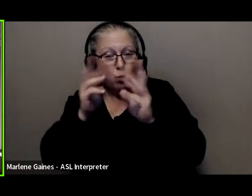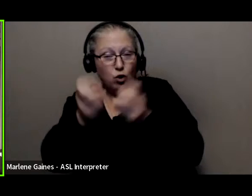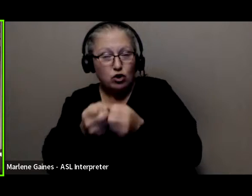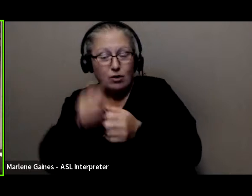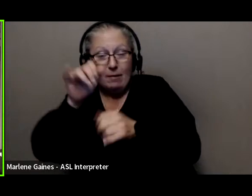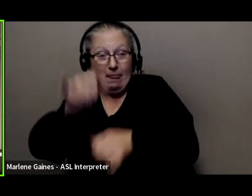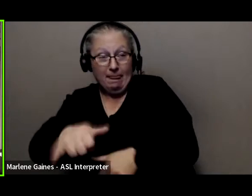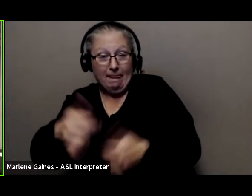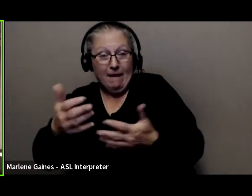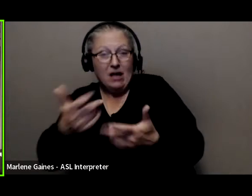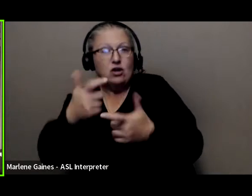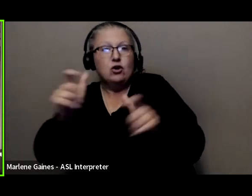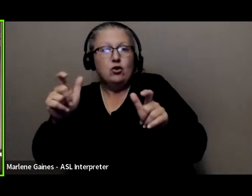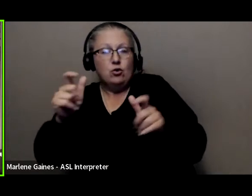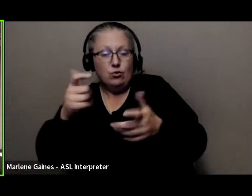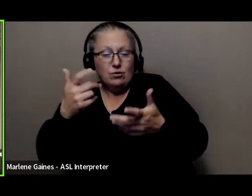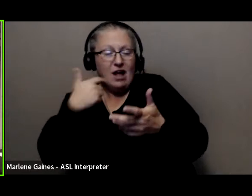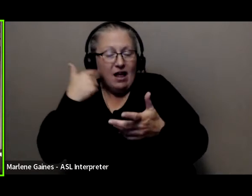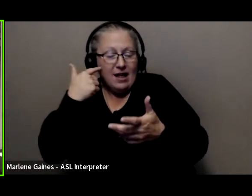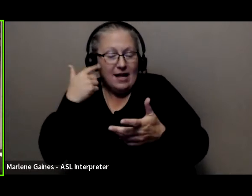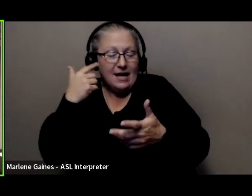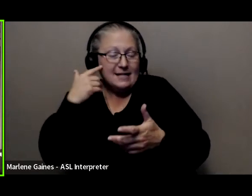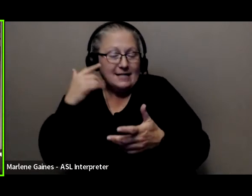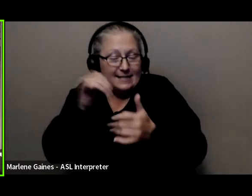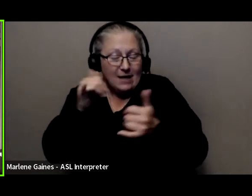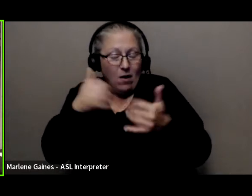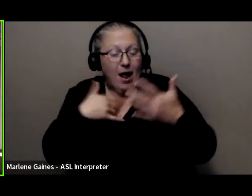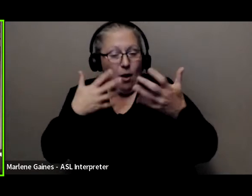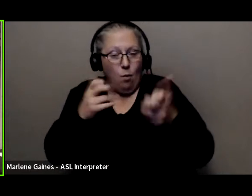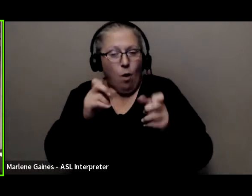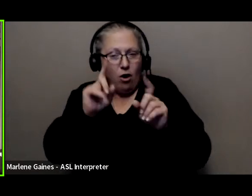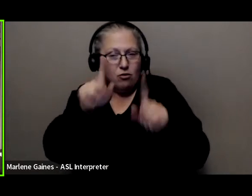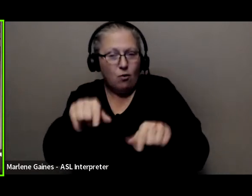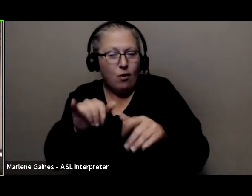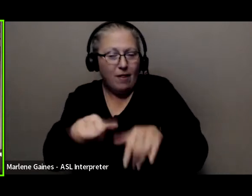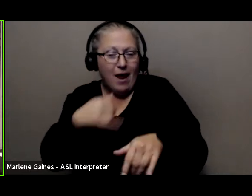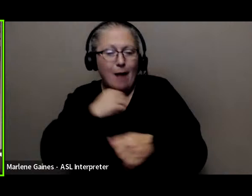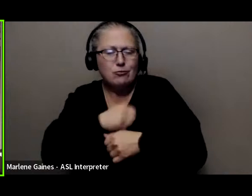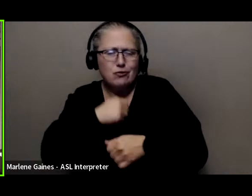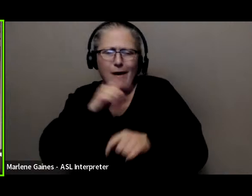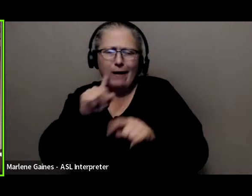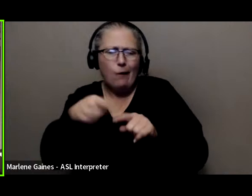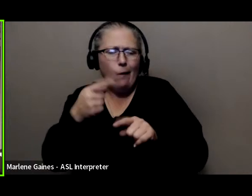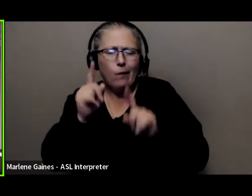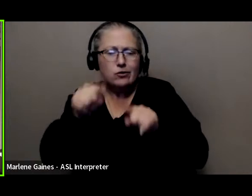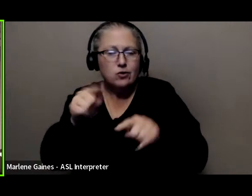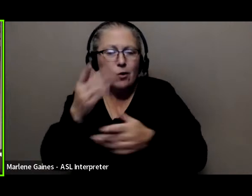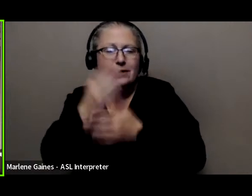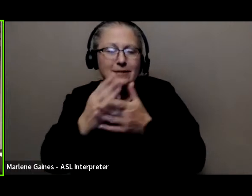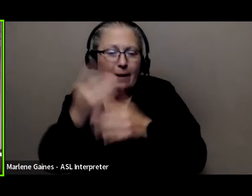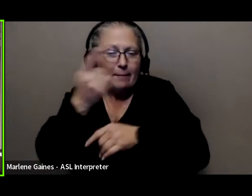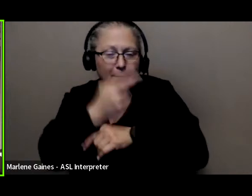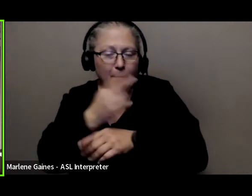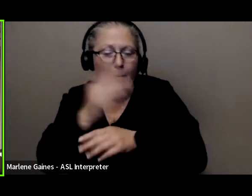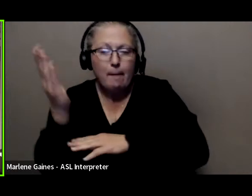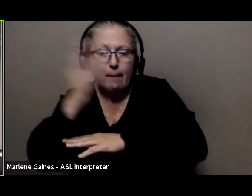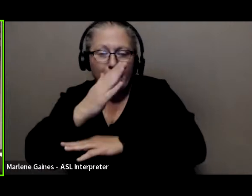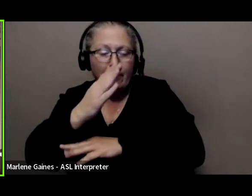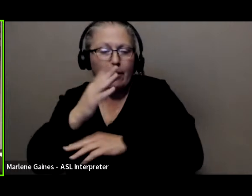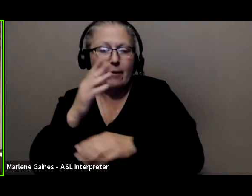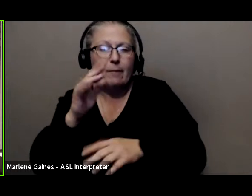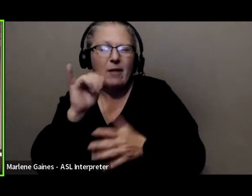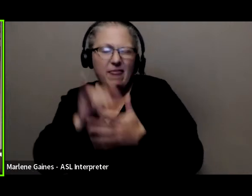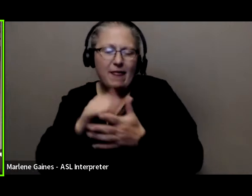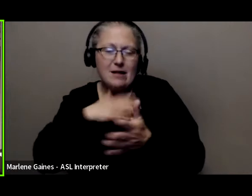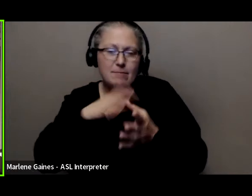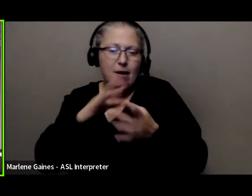that's huge. I mean, that sounds like it's something that I want to attend, and I'm sorry that I could only attend part of the day on that day. But those are my comments. Well,